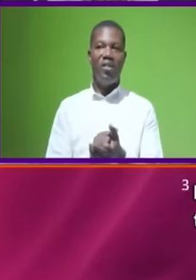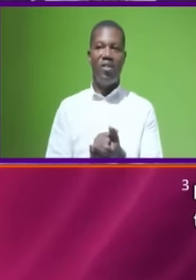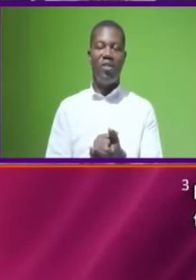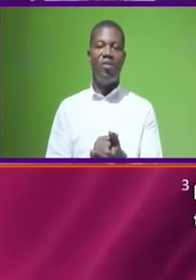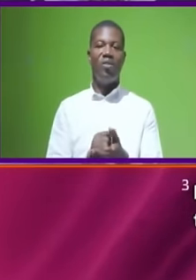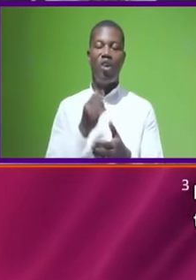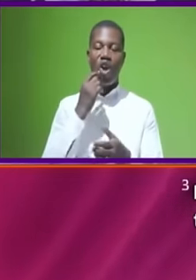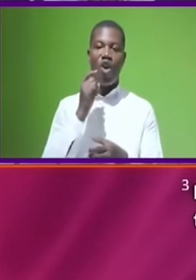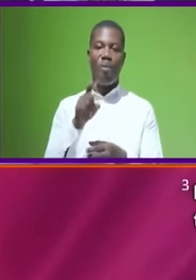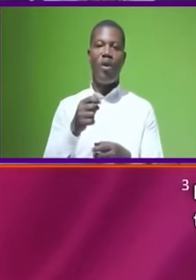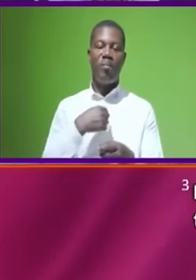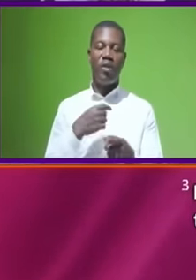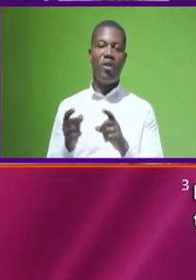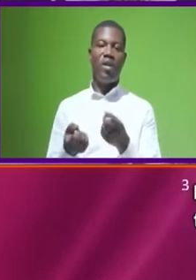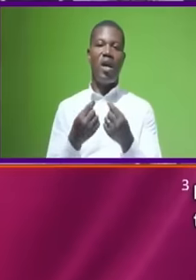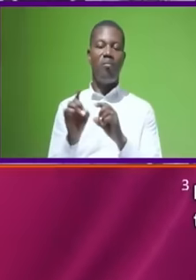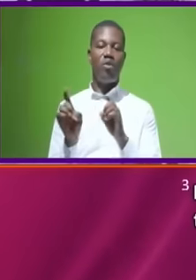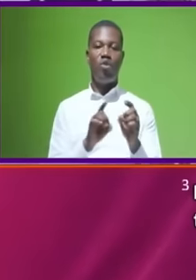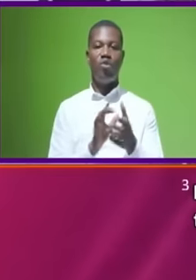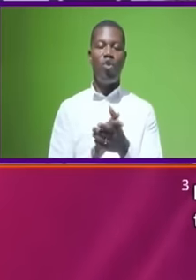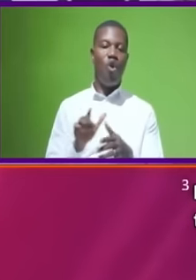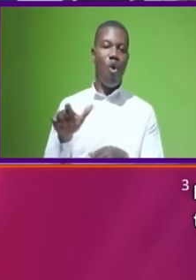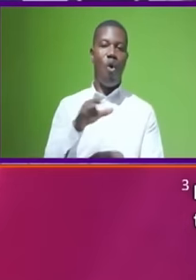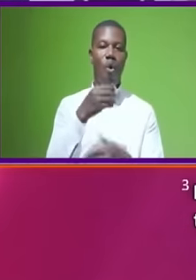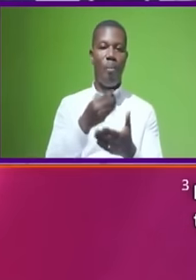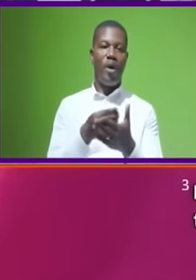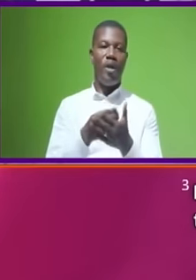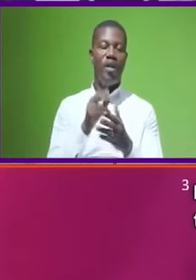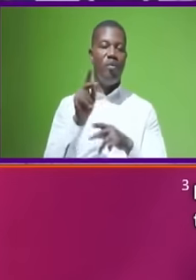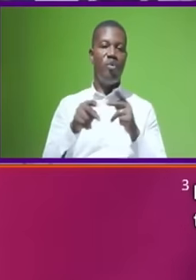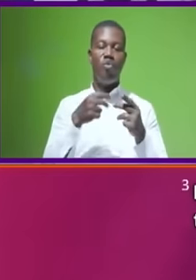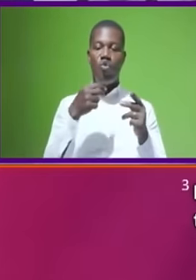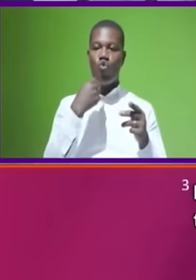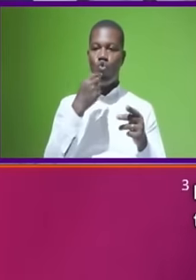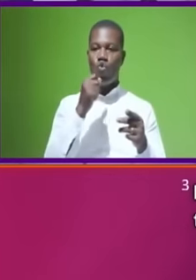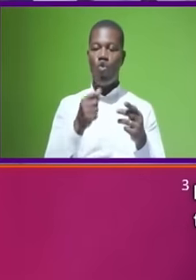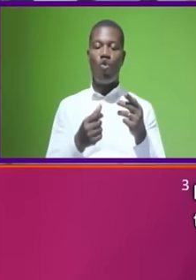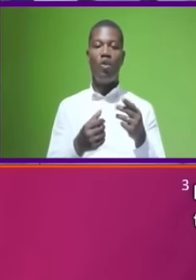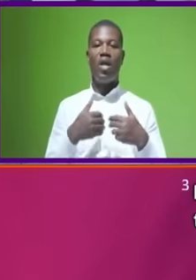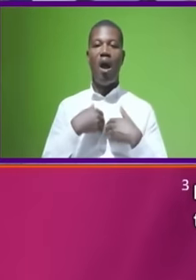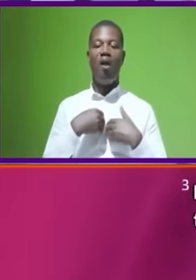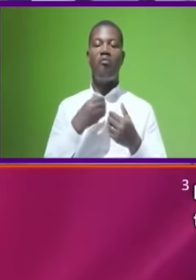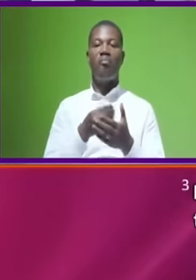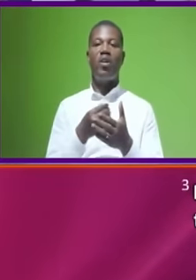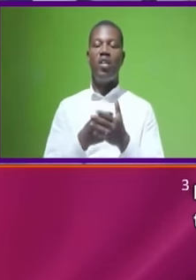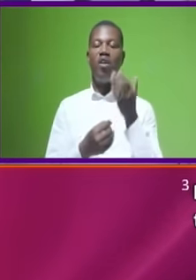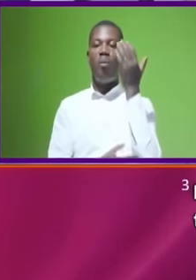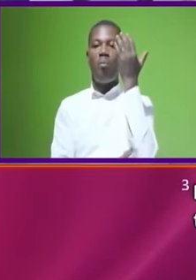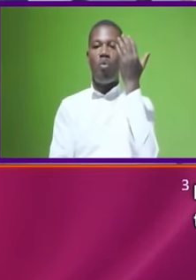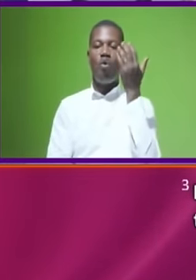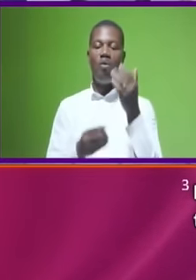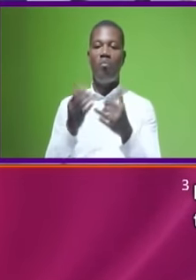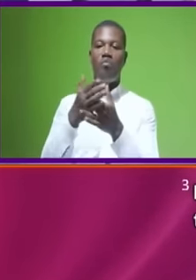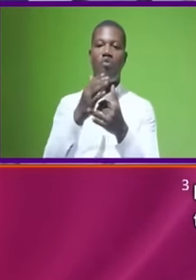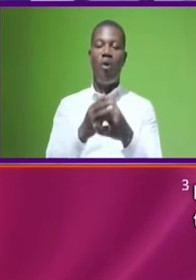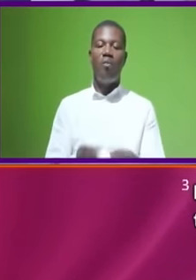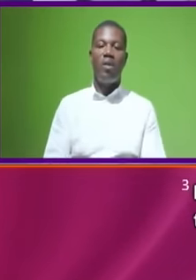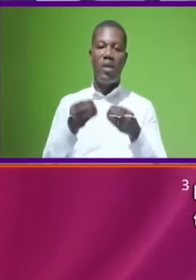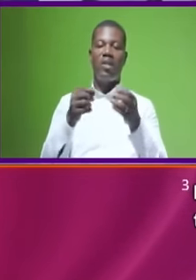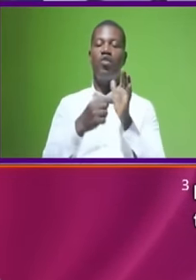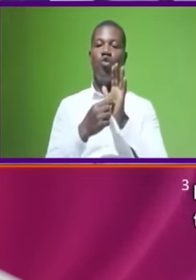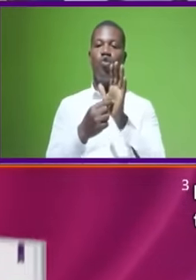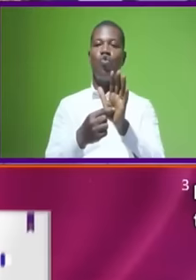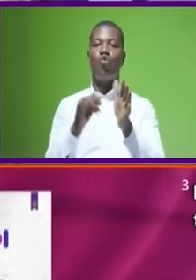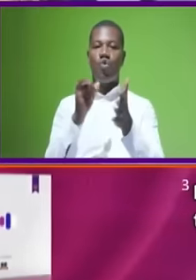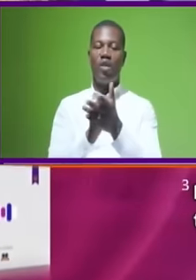yo. Na seska ninye na, wanu me ni biye womu, mimfema womu. Na nchere se,